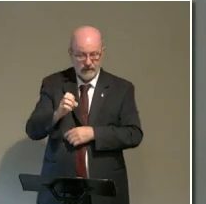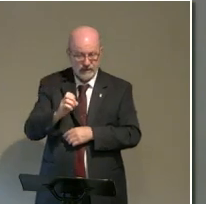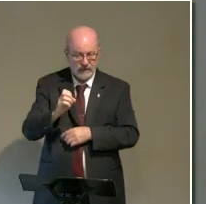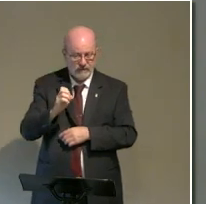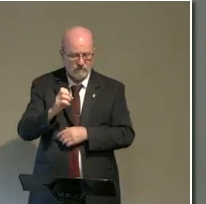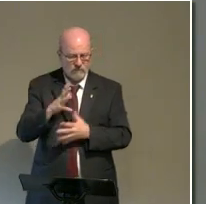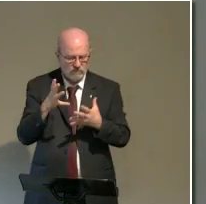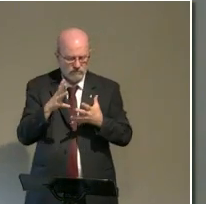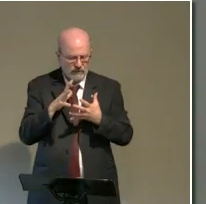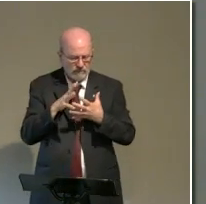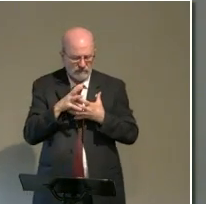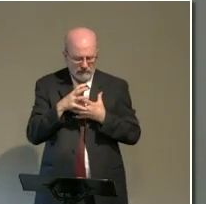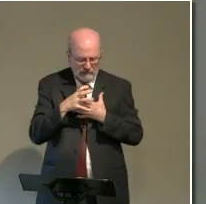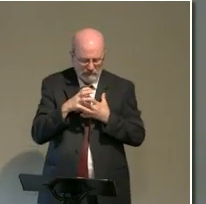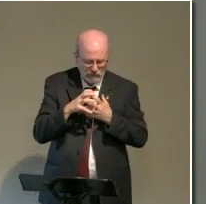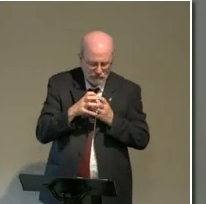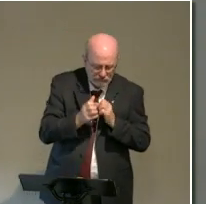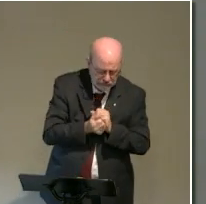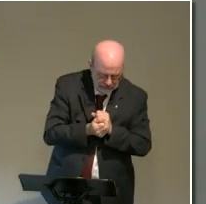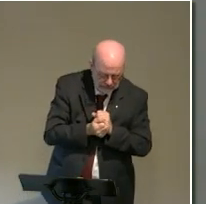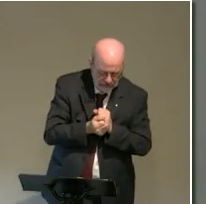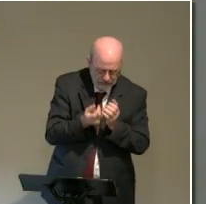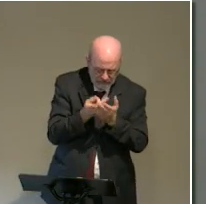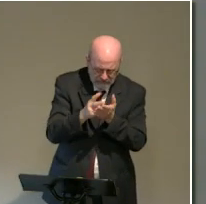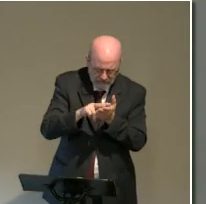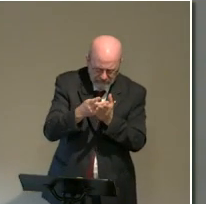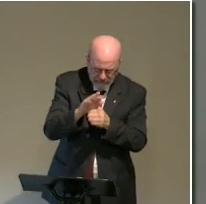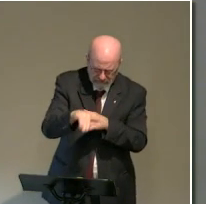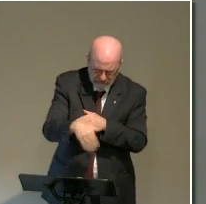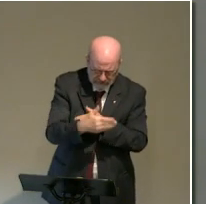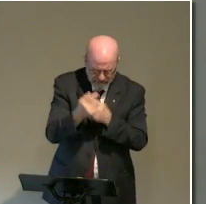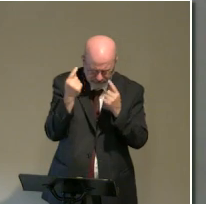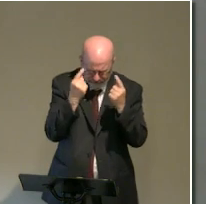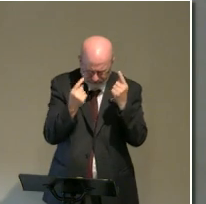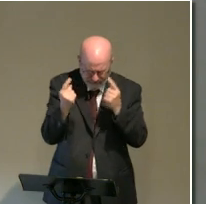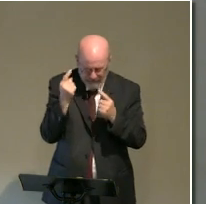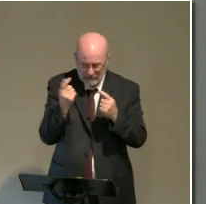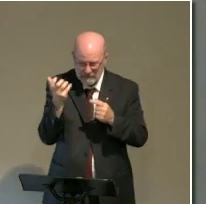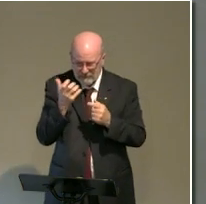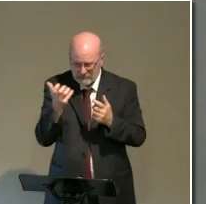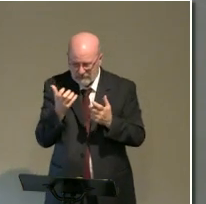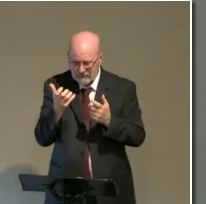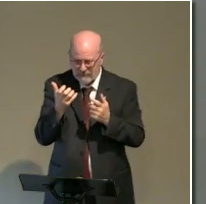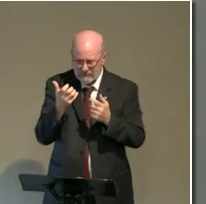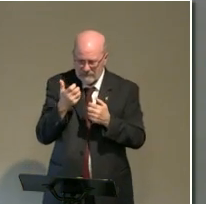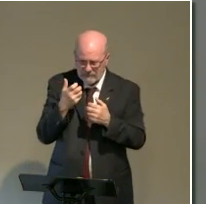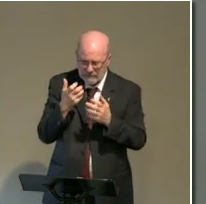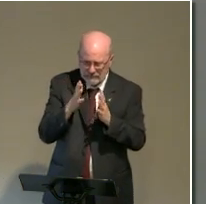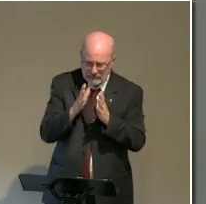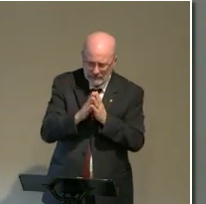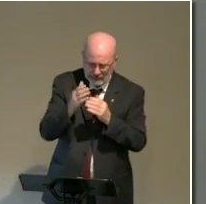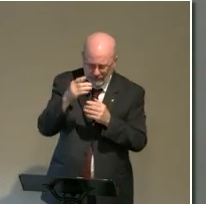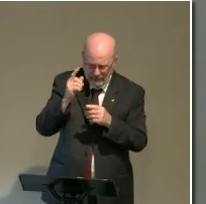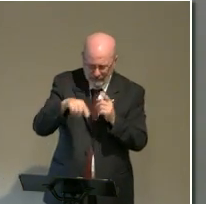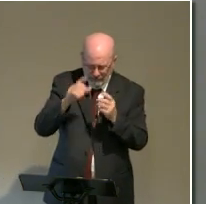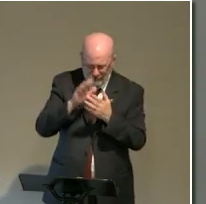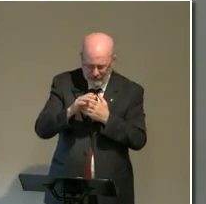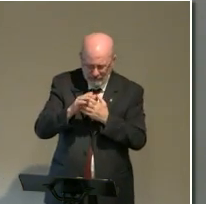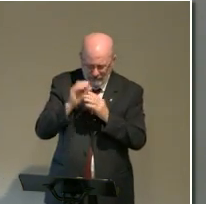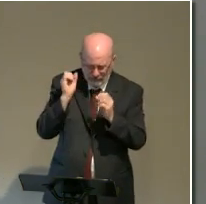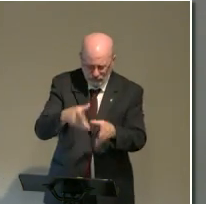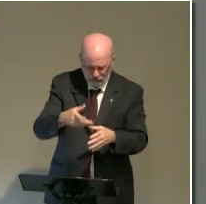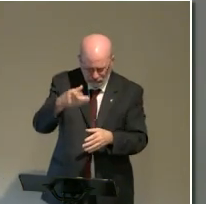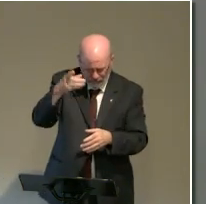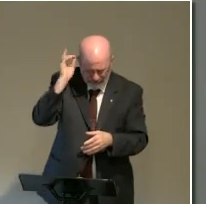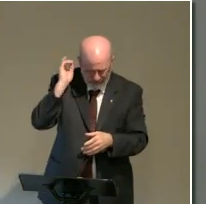in great distress, okay? He was tossing and turning all night, thinking, man, I cannot believe I had to put Daniel